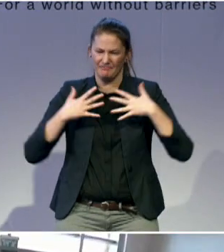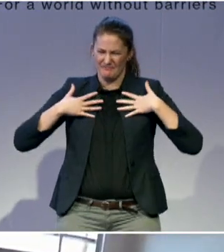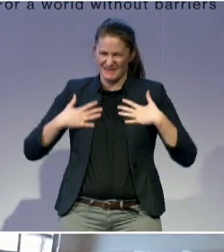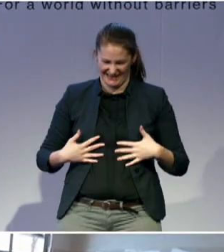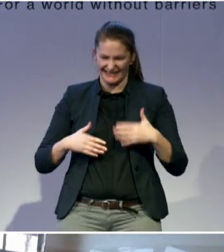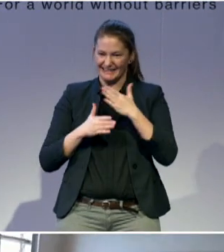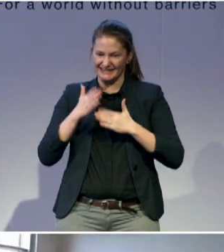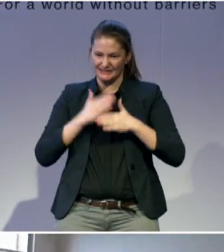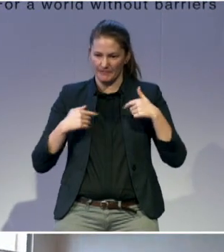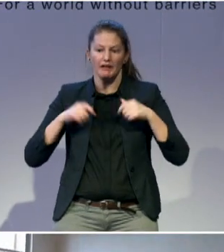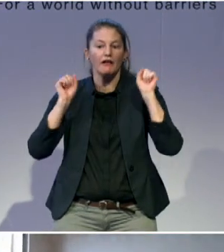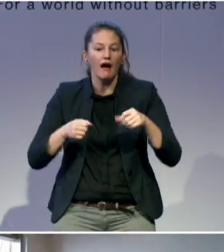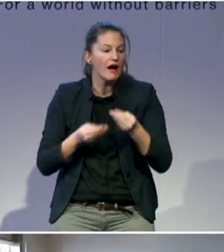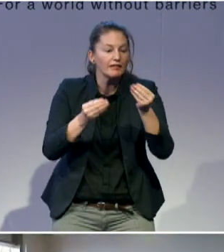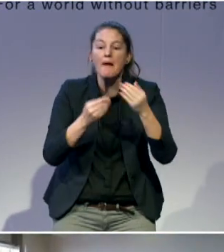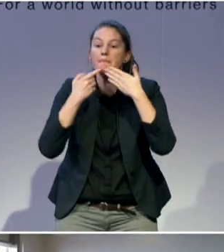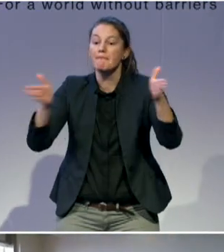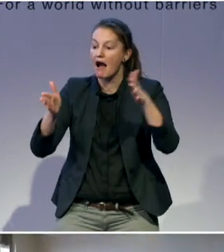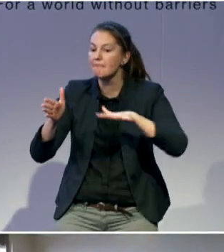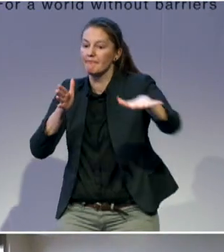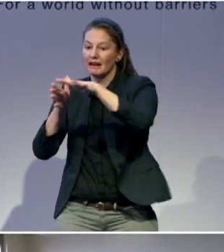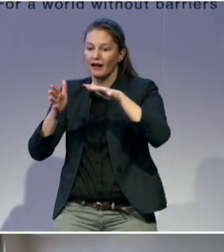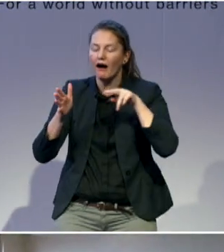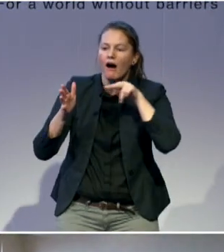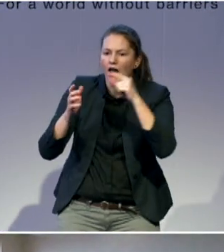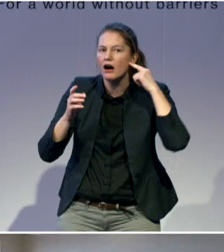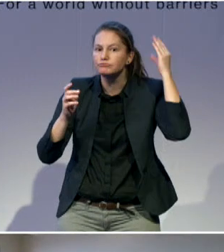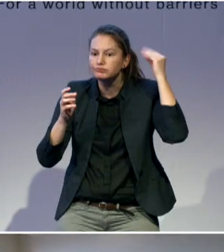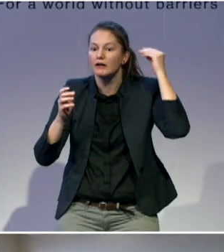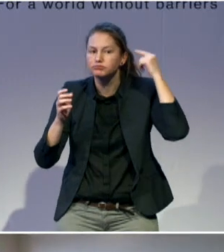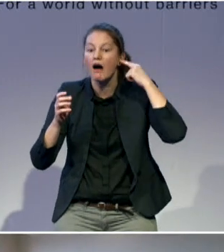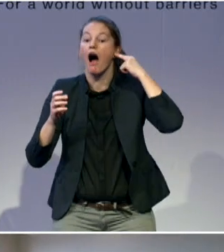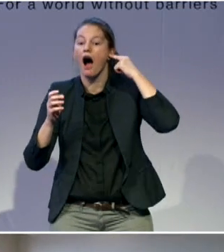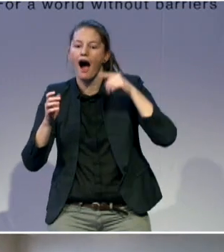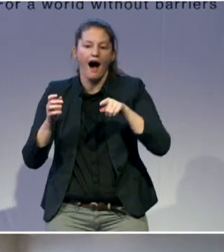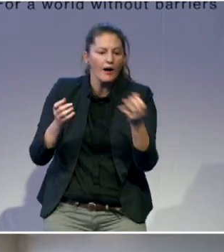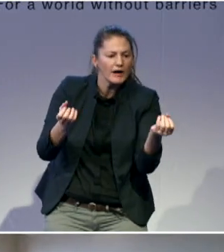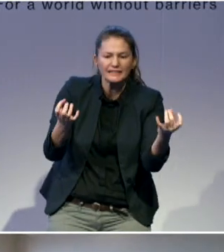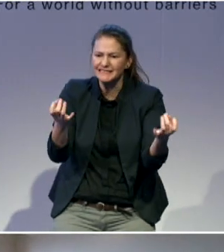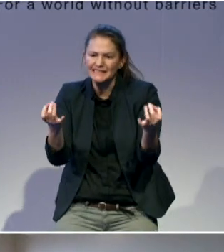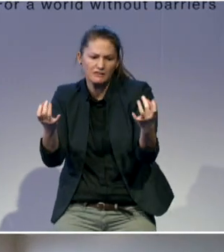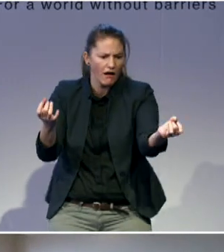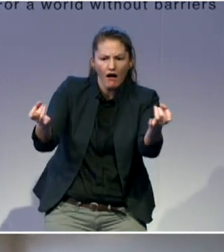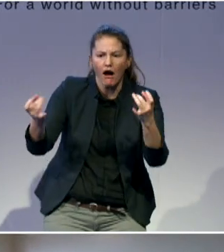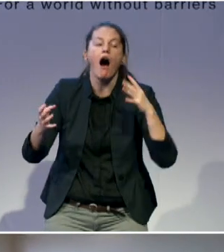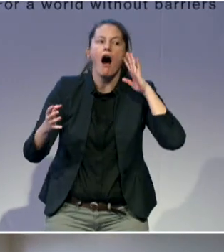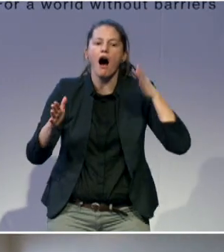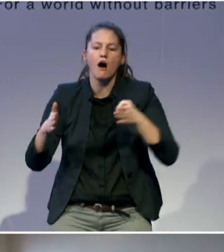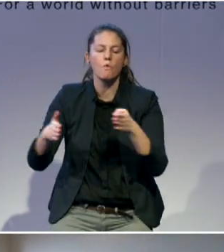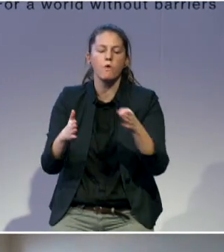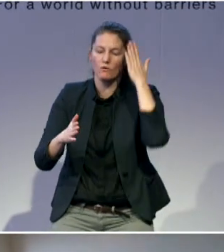public surroundings using audio signs and pre-placed beacons. As of 2018, Step Here has placed more